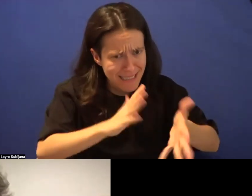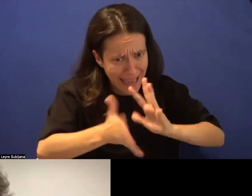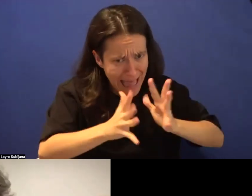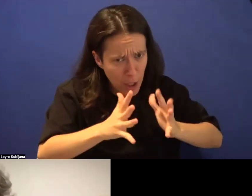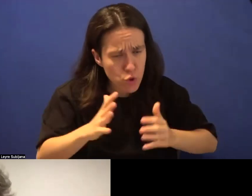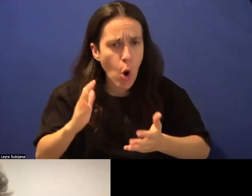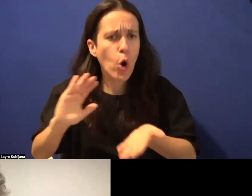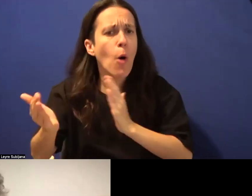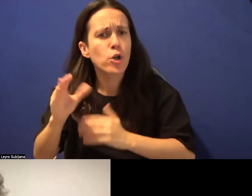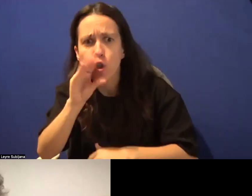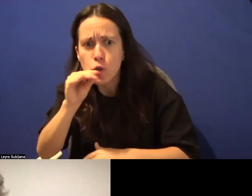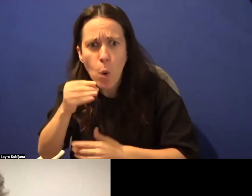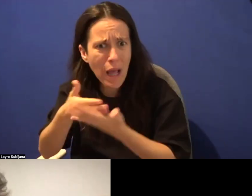languages.